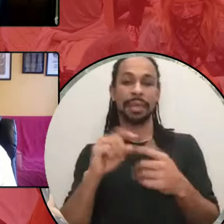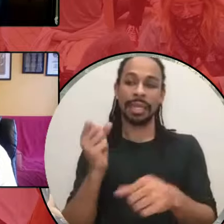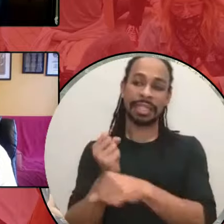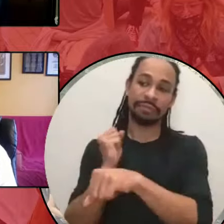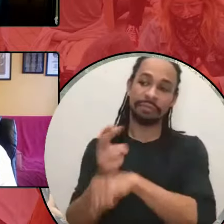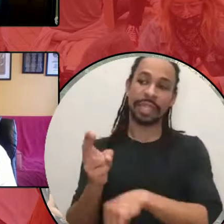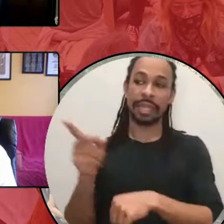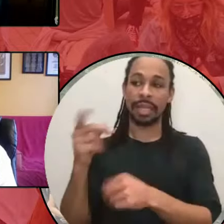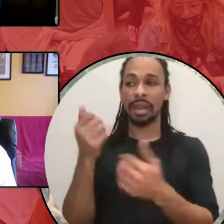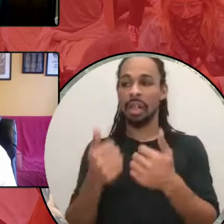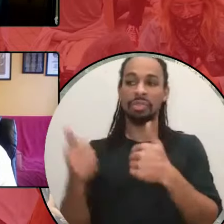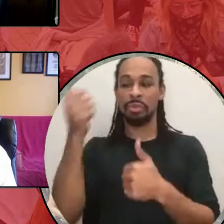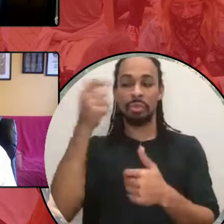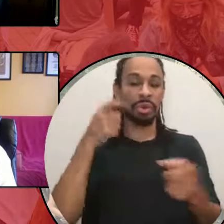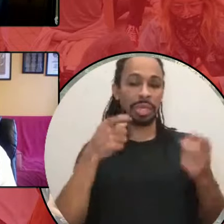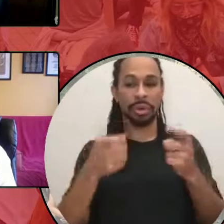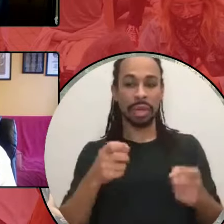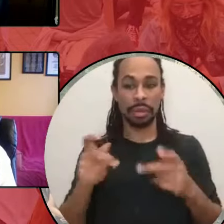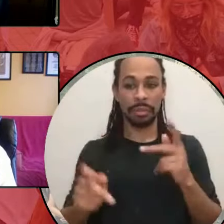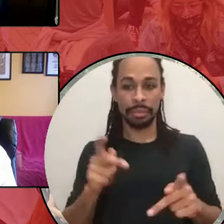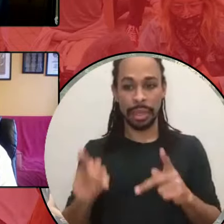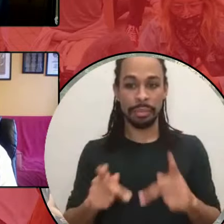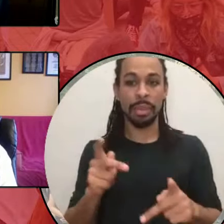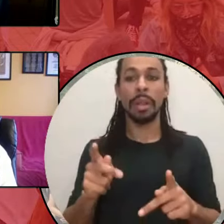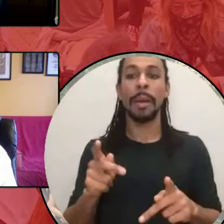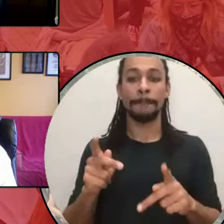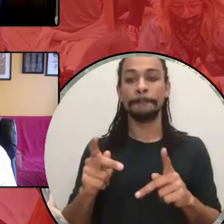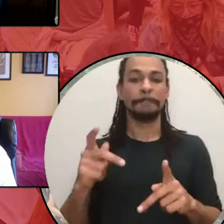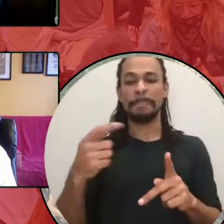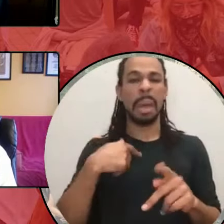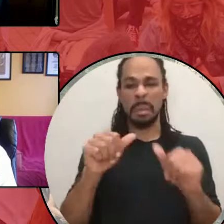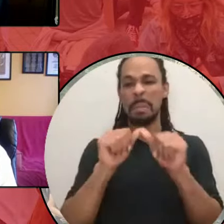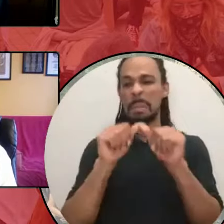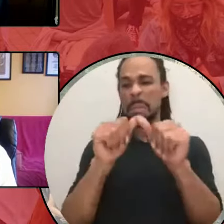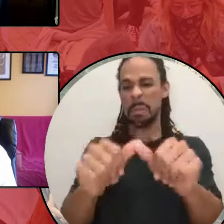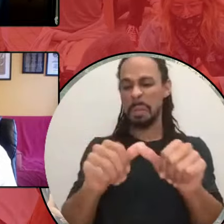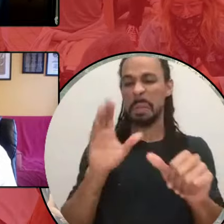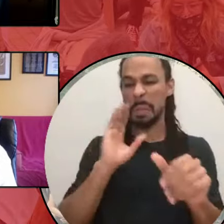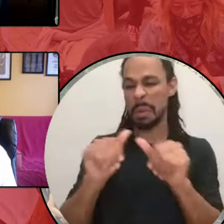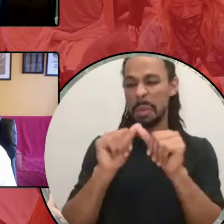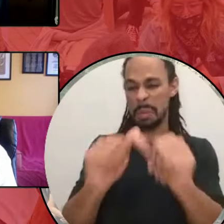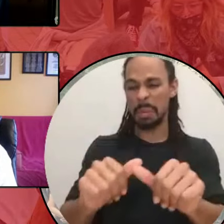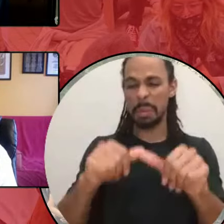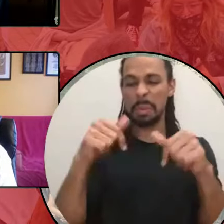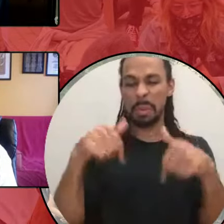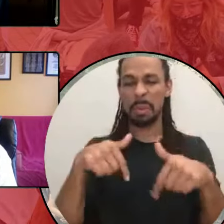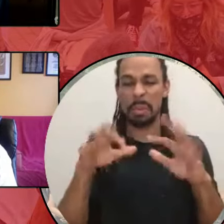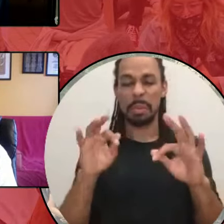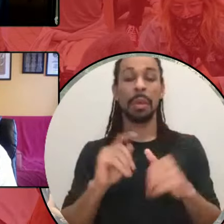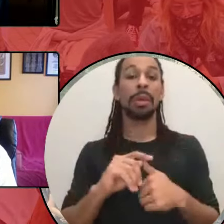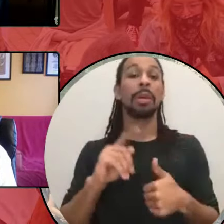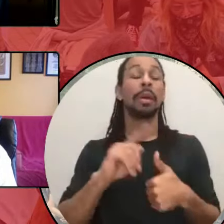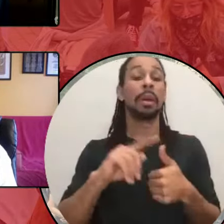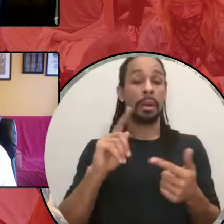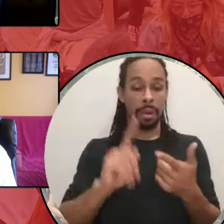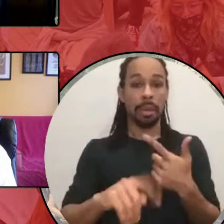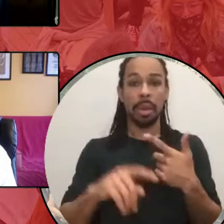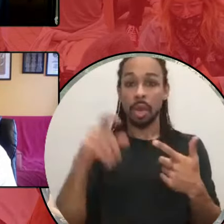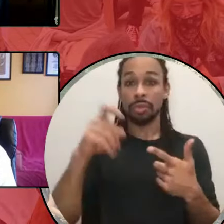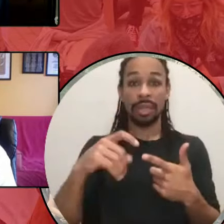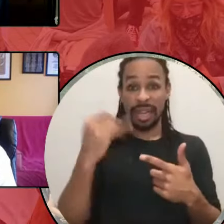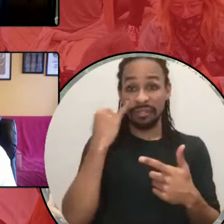that's tackling the really challenging questions of what does people power mean? What can people